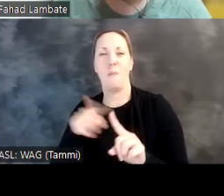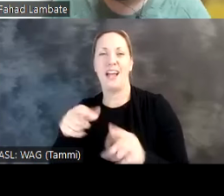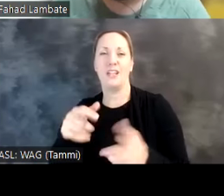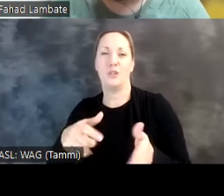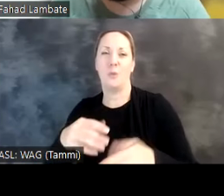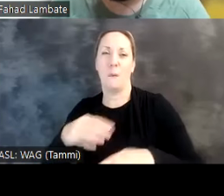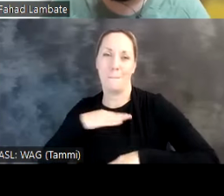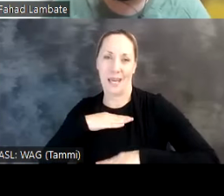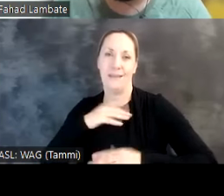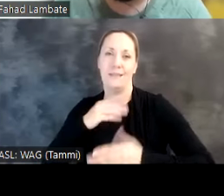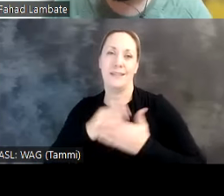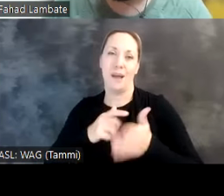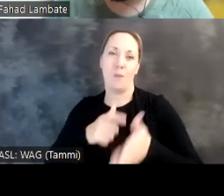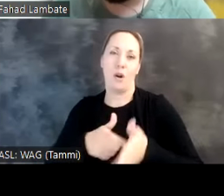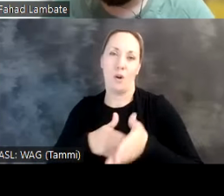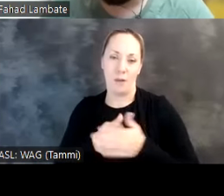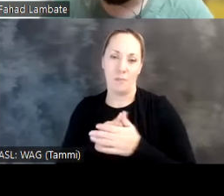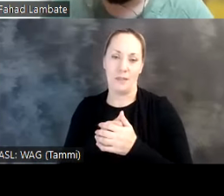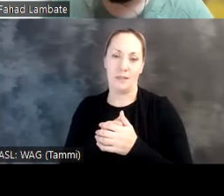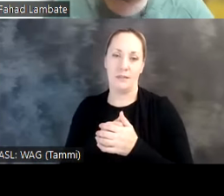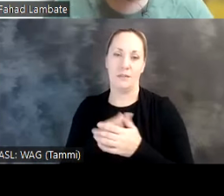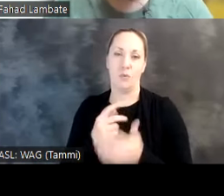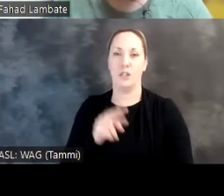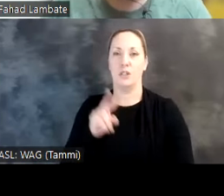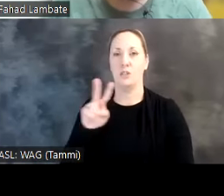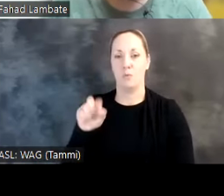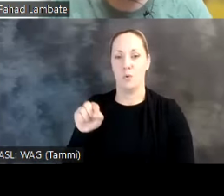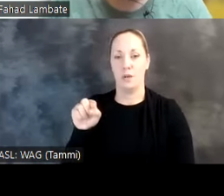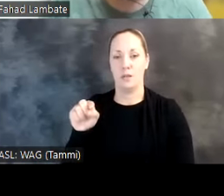discussed in WCAG 2.1 2.1.